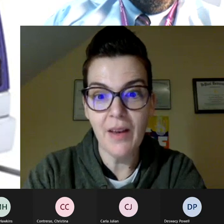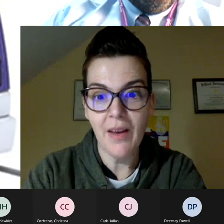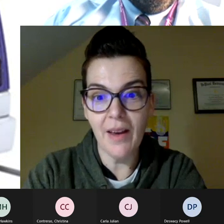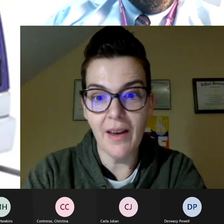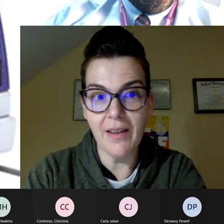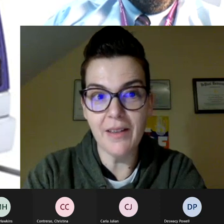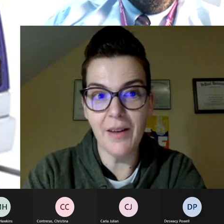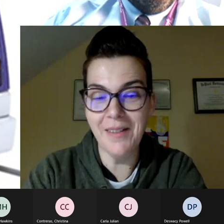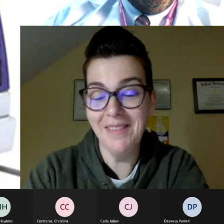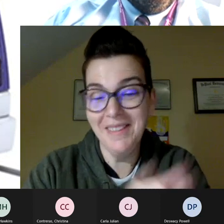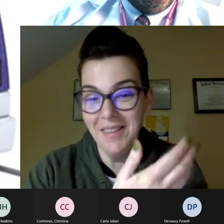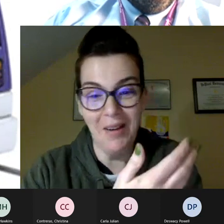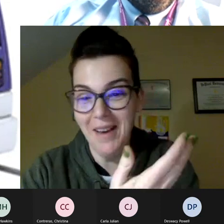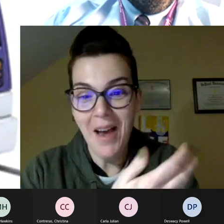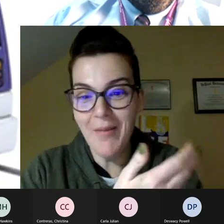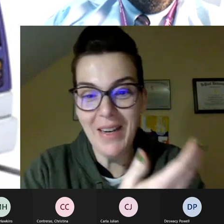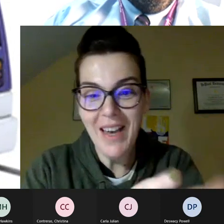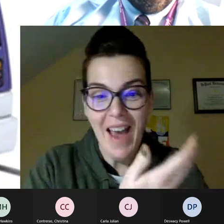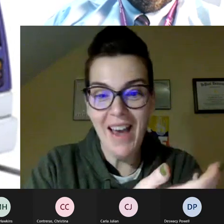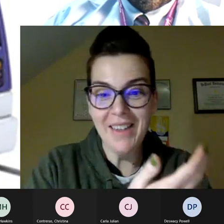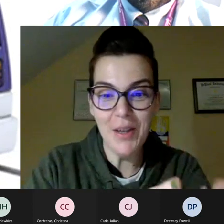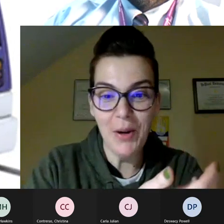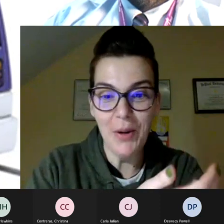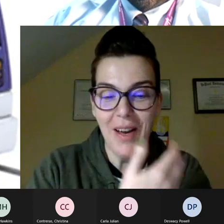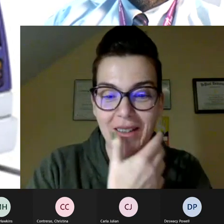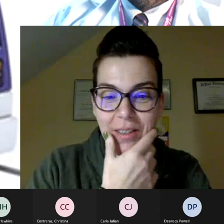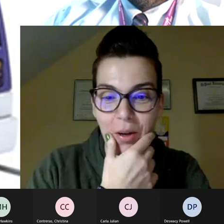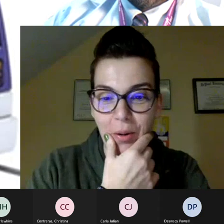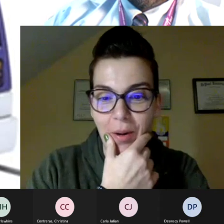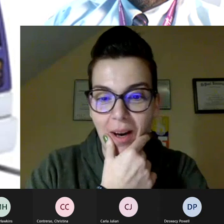violations. And yeah. I mean, yeah.